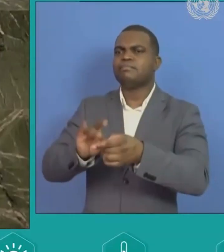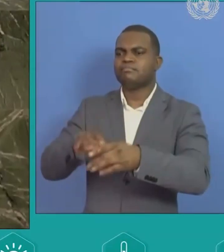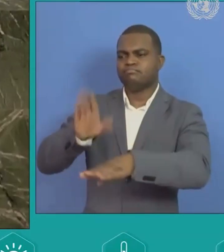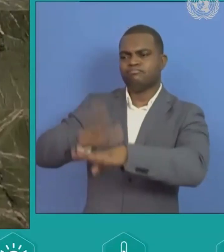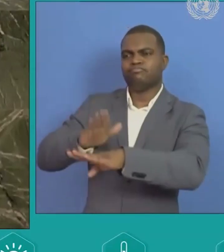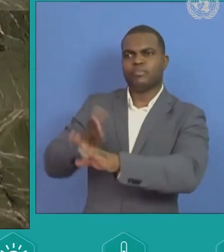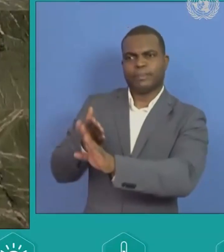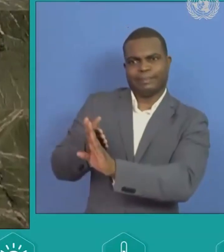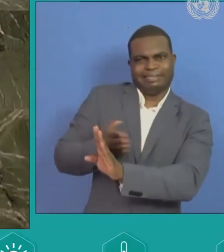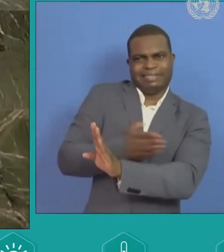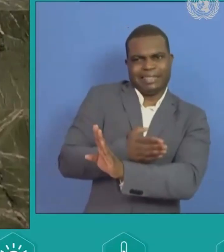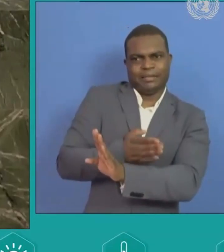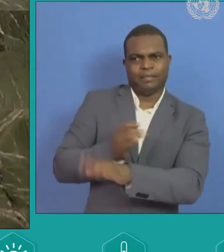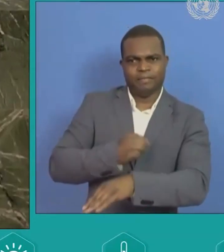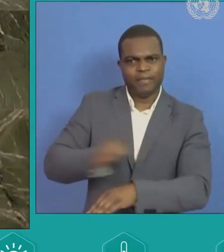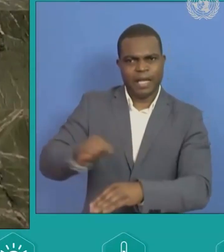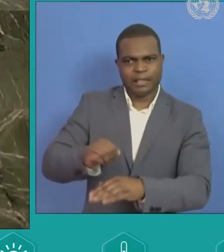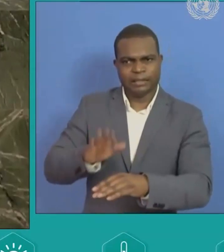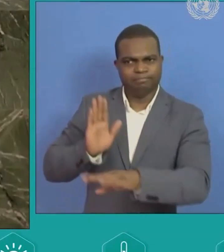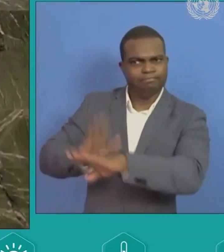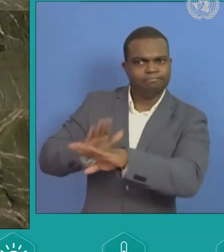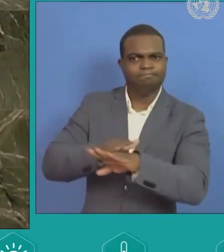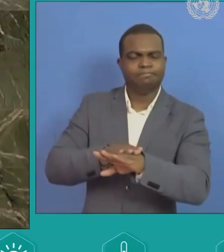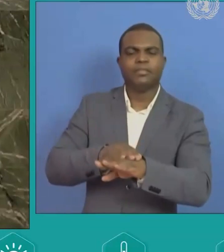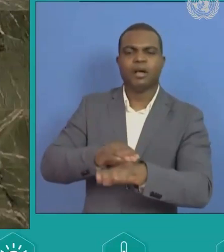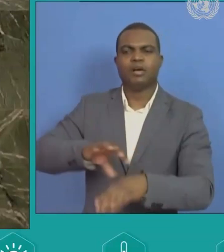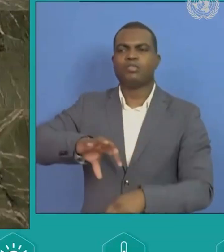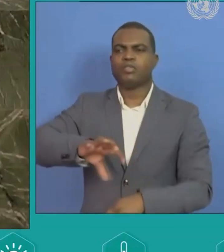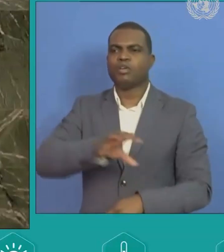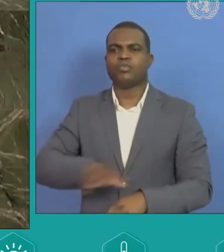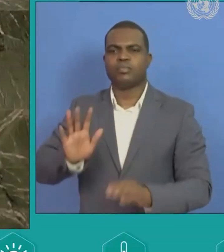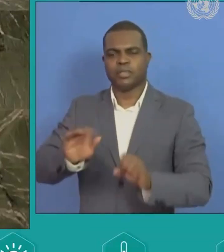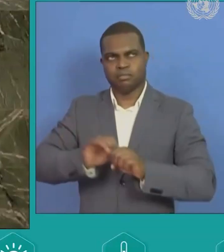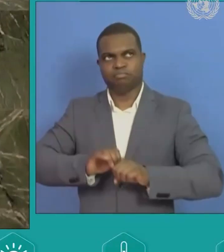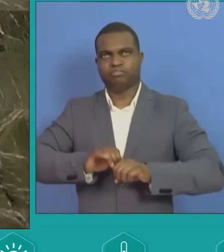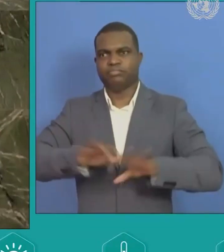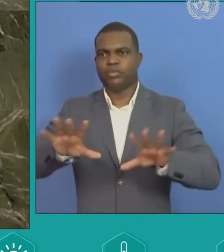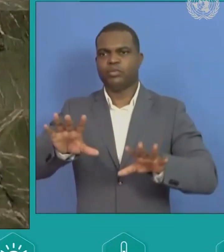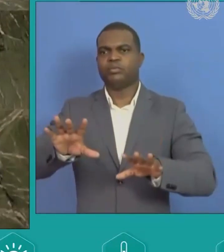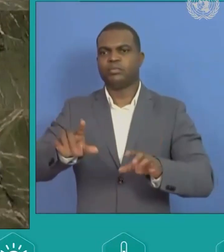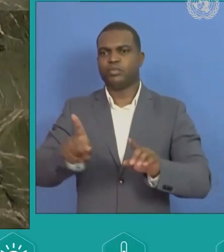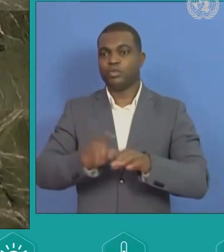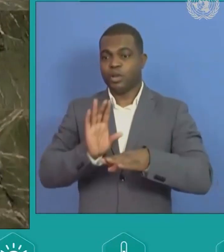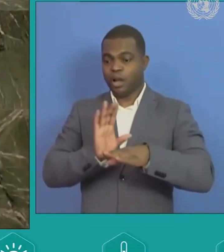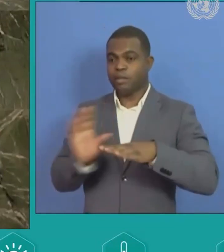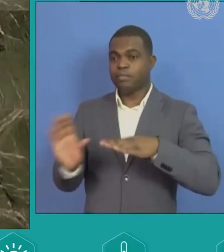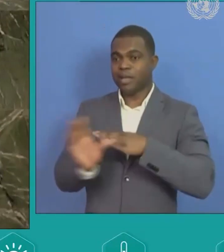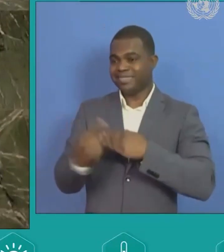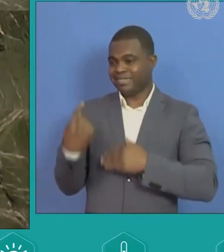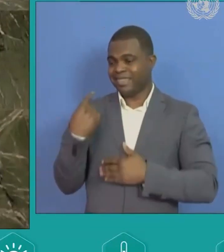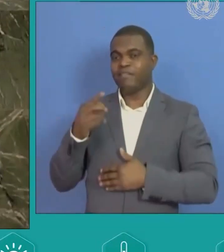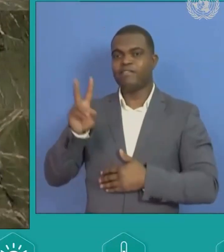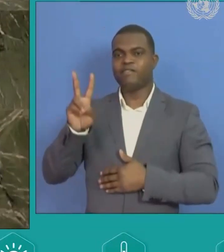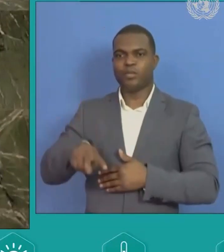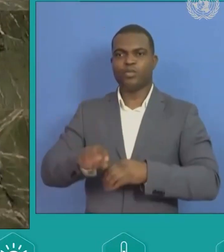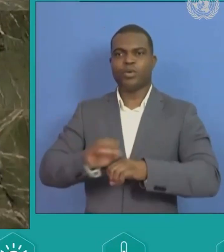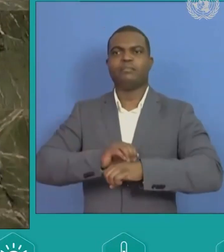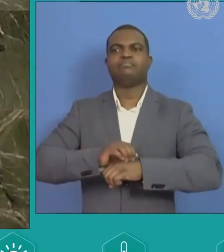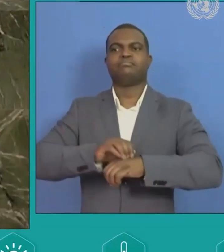disaster preparedness and response plans, which includes training and capacity building in emergency responses,